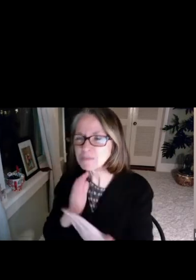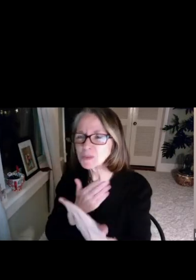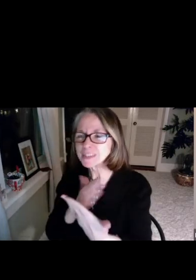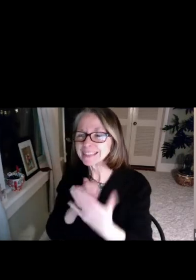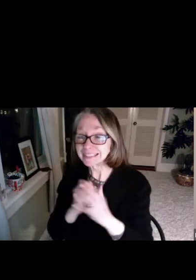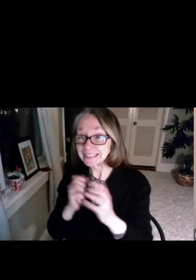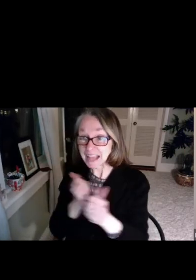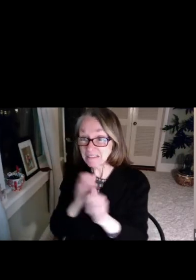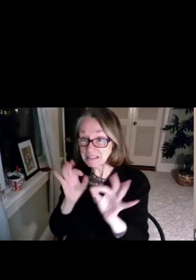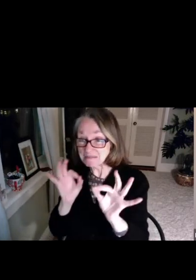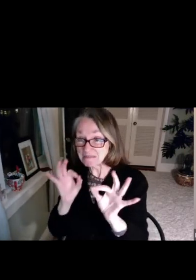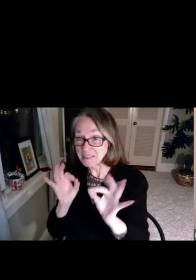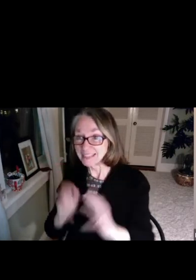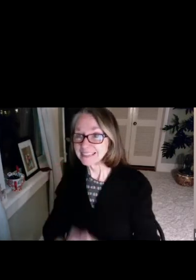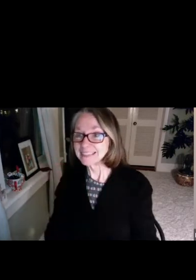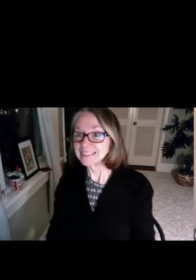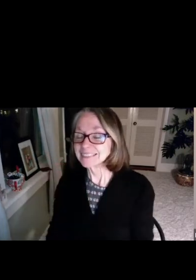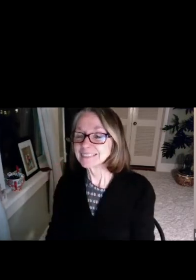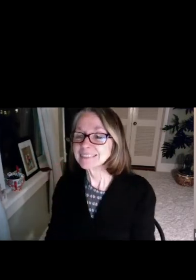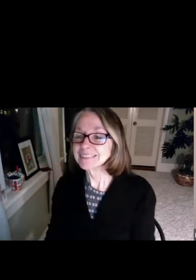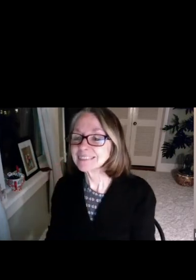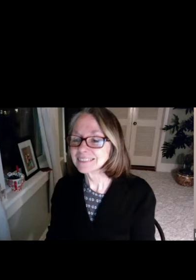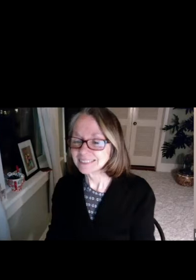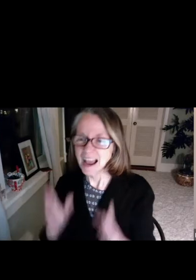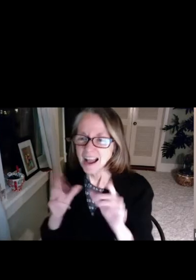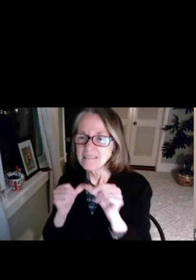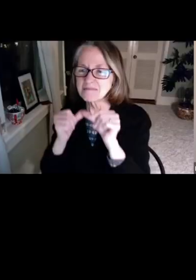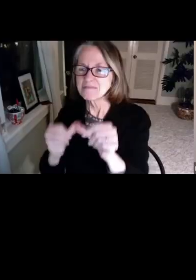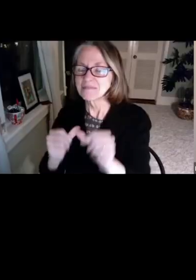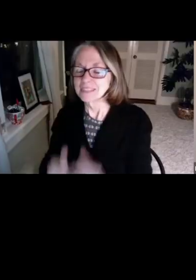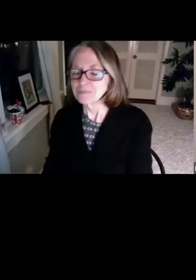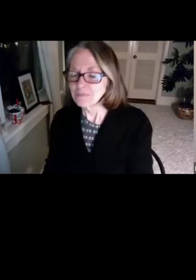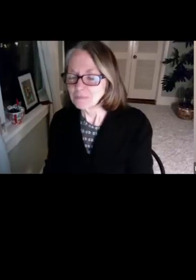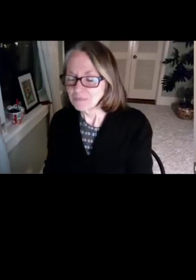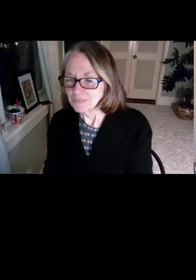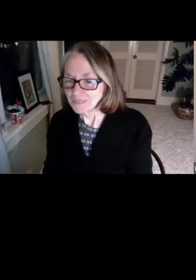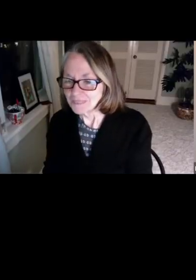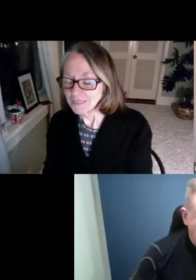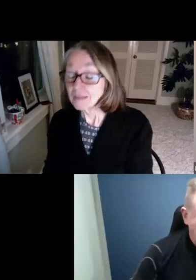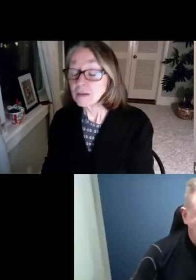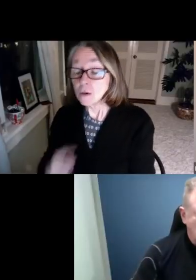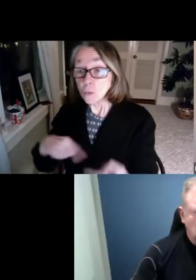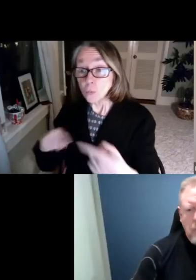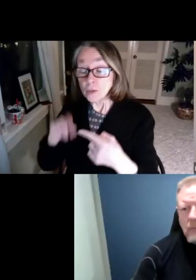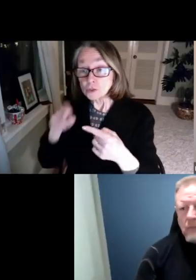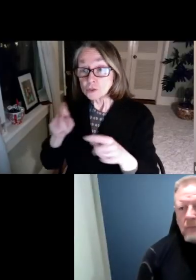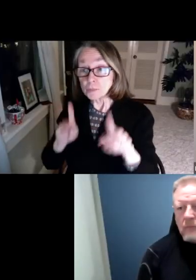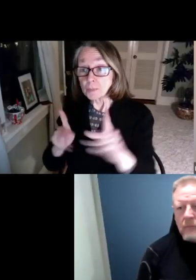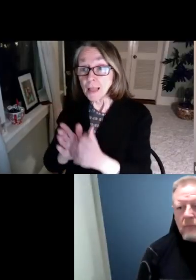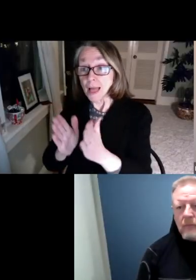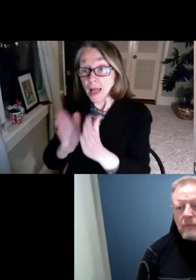Everything okay? All right, I'll continue. So when should somebody ask for a reasonable